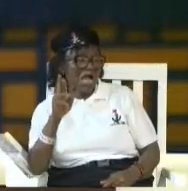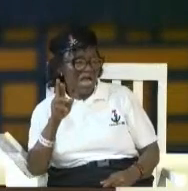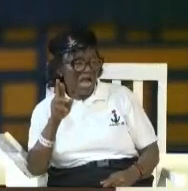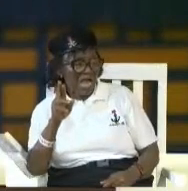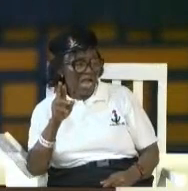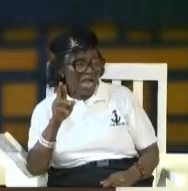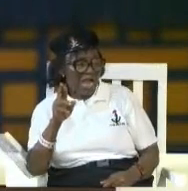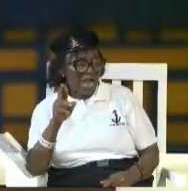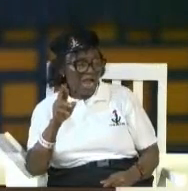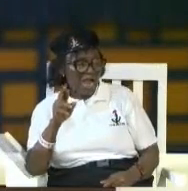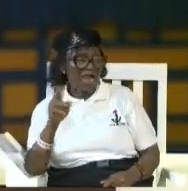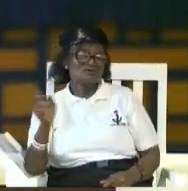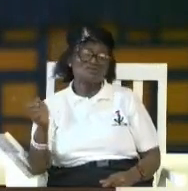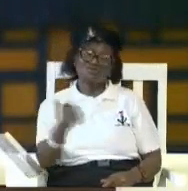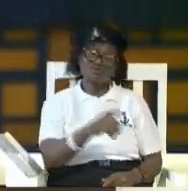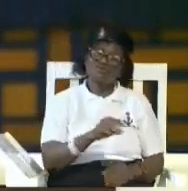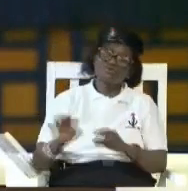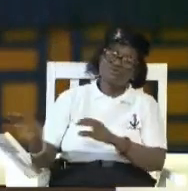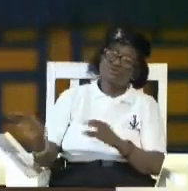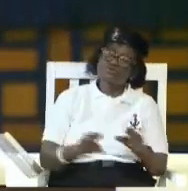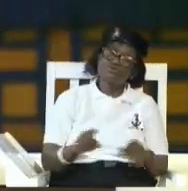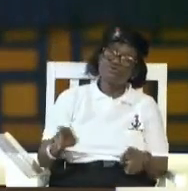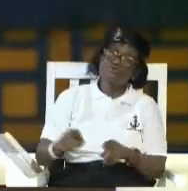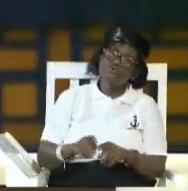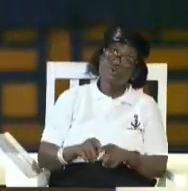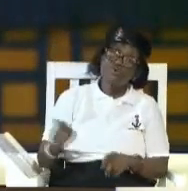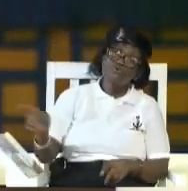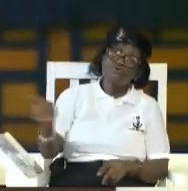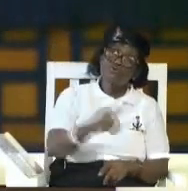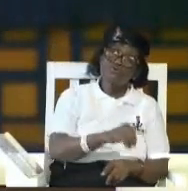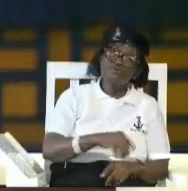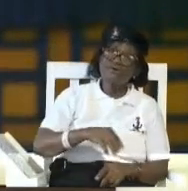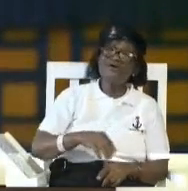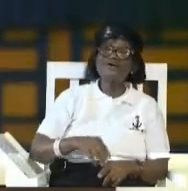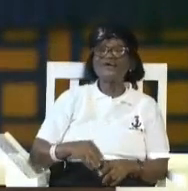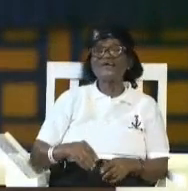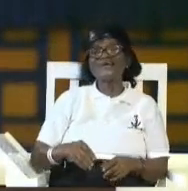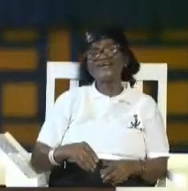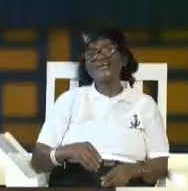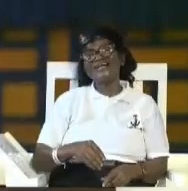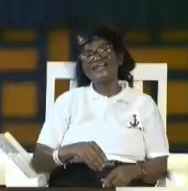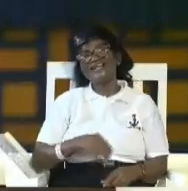You do so, you lose your head.